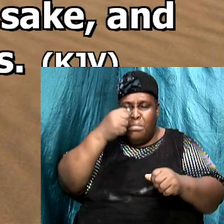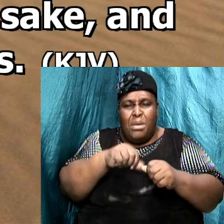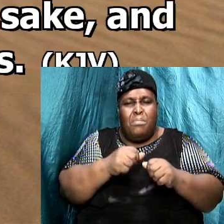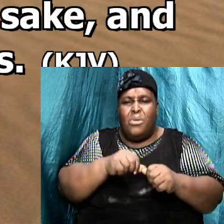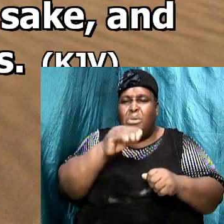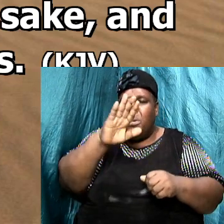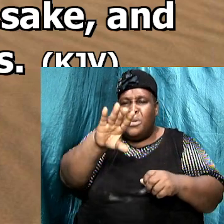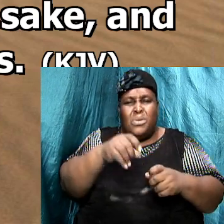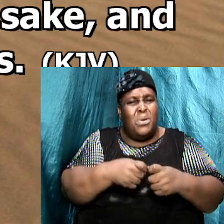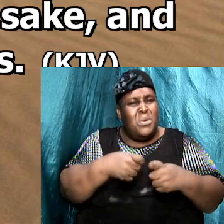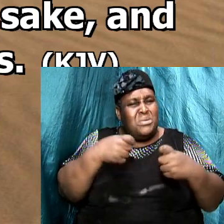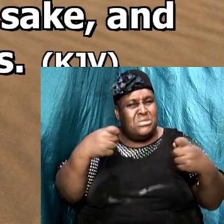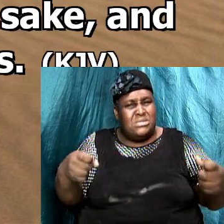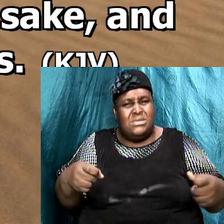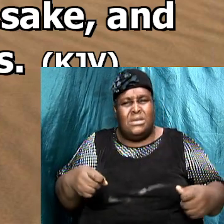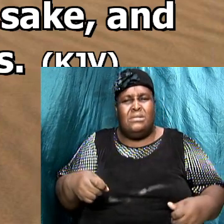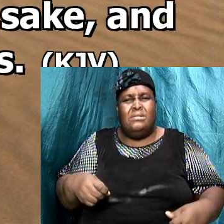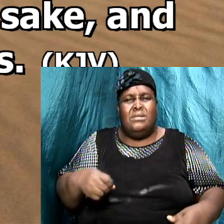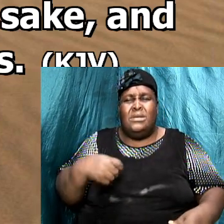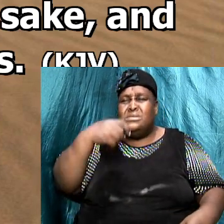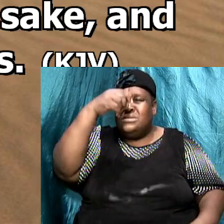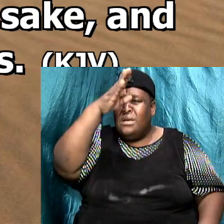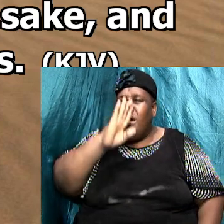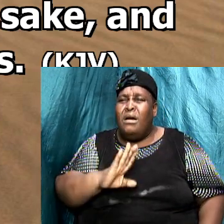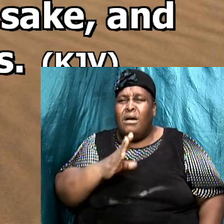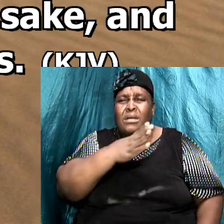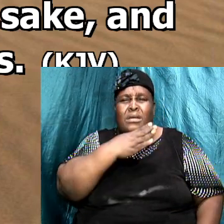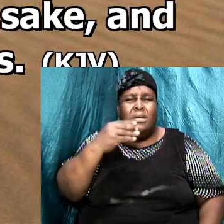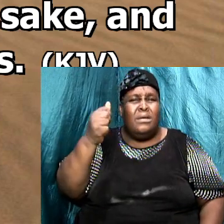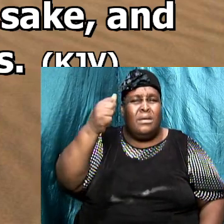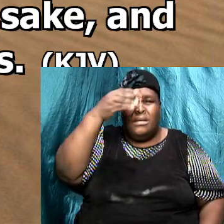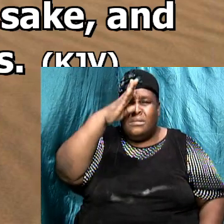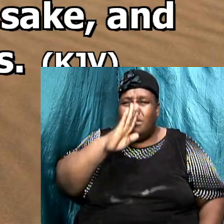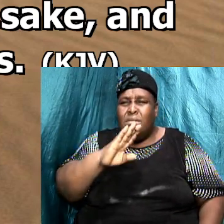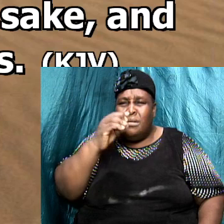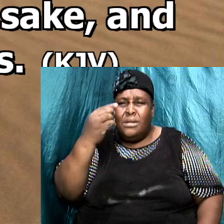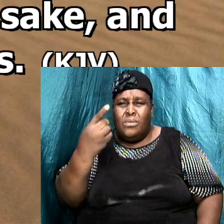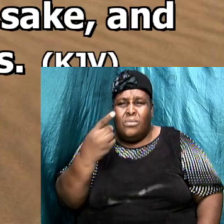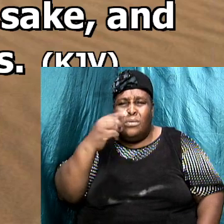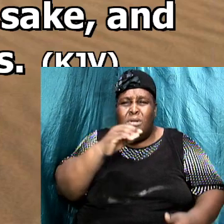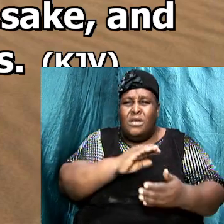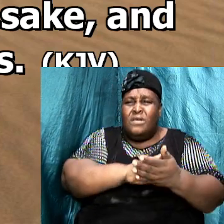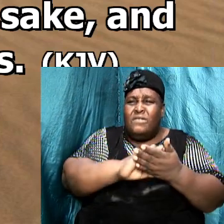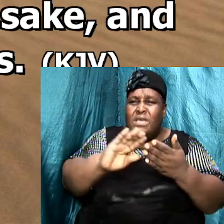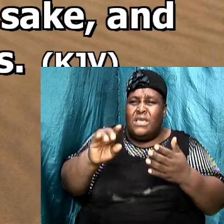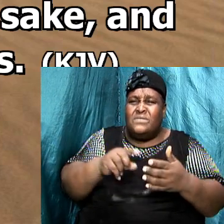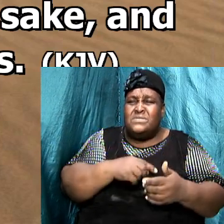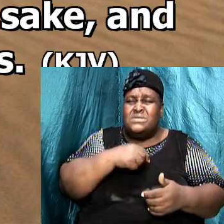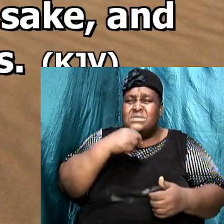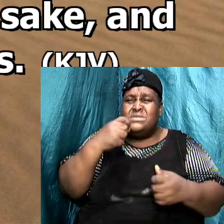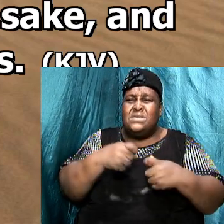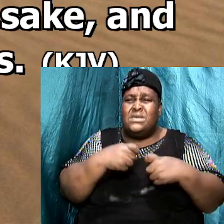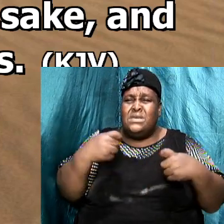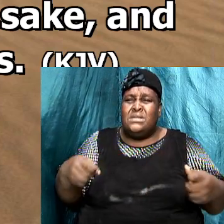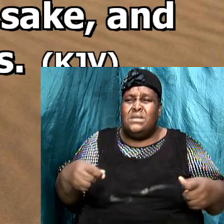here, it is God and God alone that can forgive sins. I am